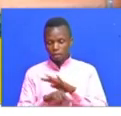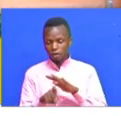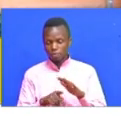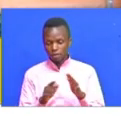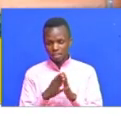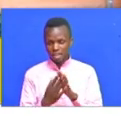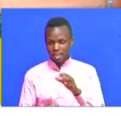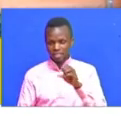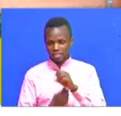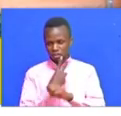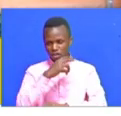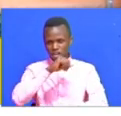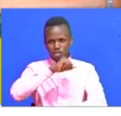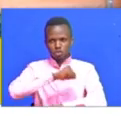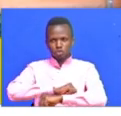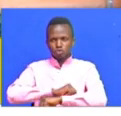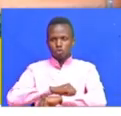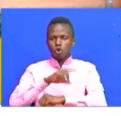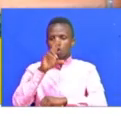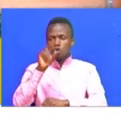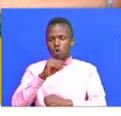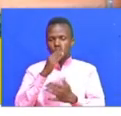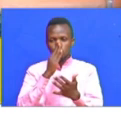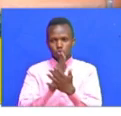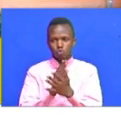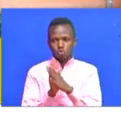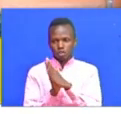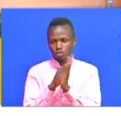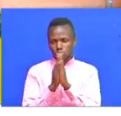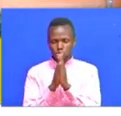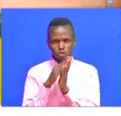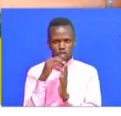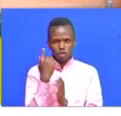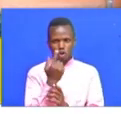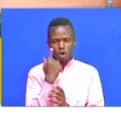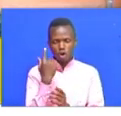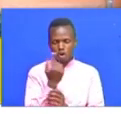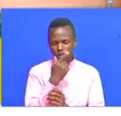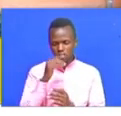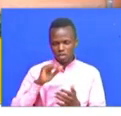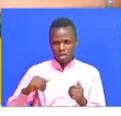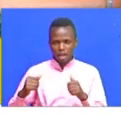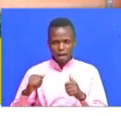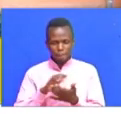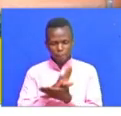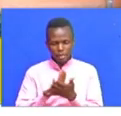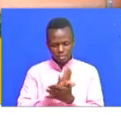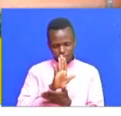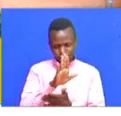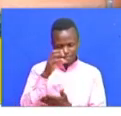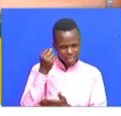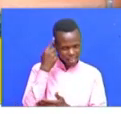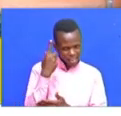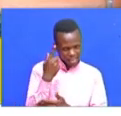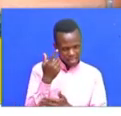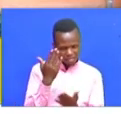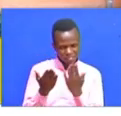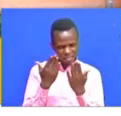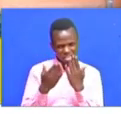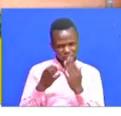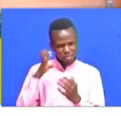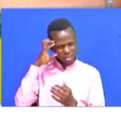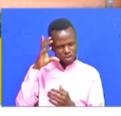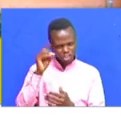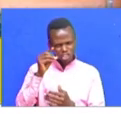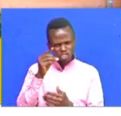a narrative and not a reality, what is happening on the ground. Based on your observation, perhaps, is education free? Is it a